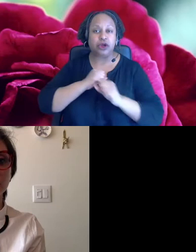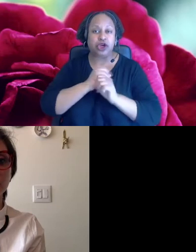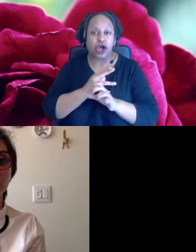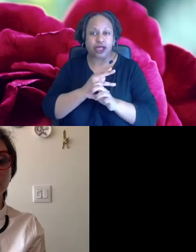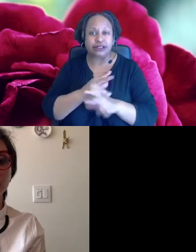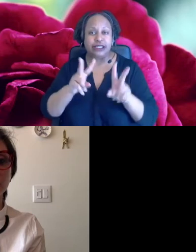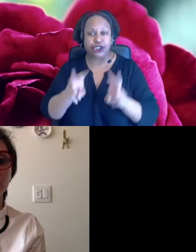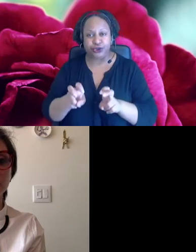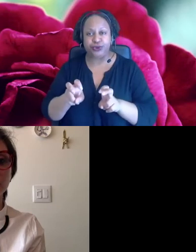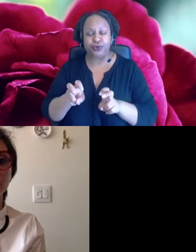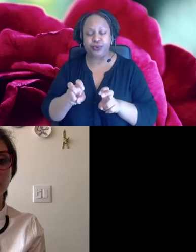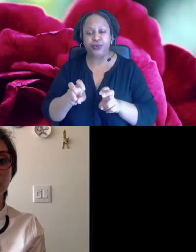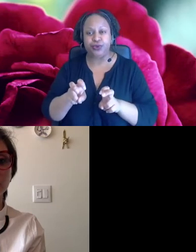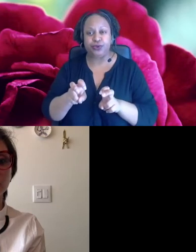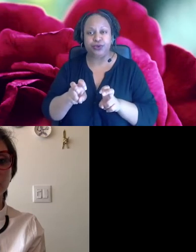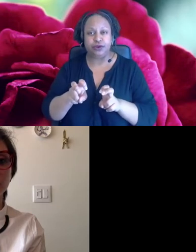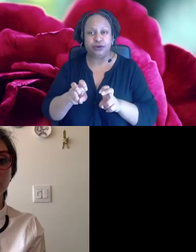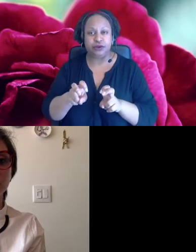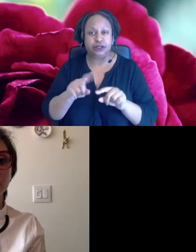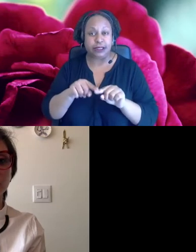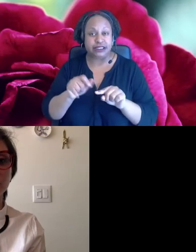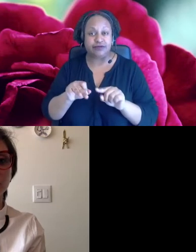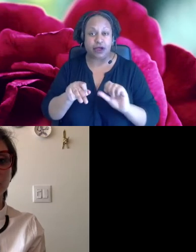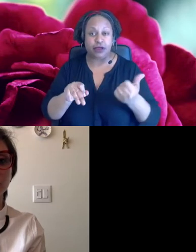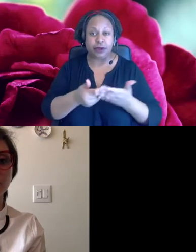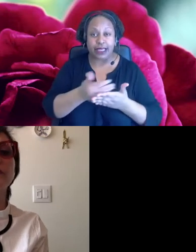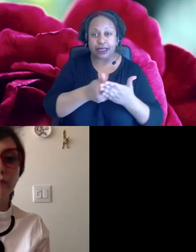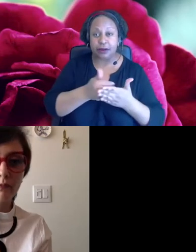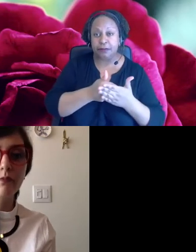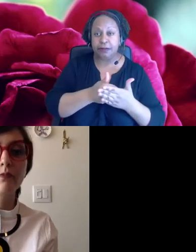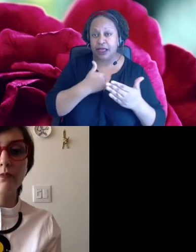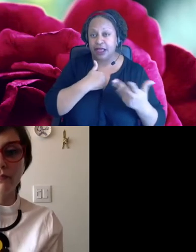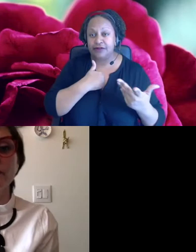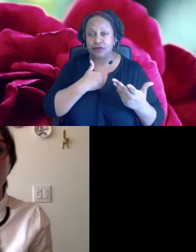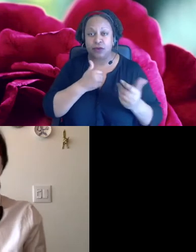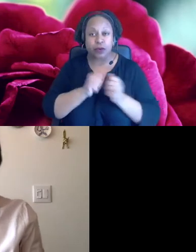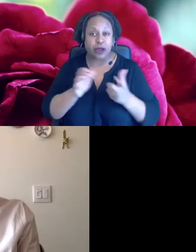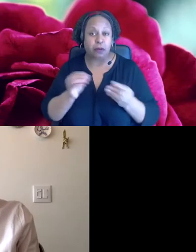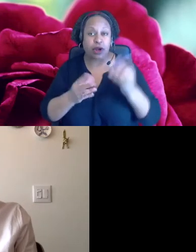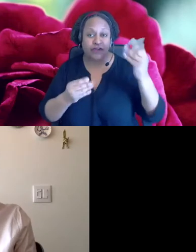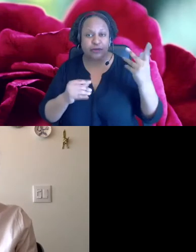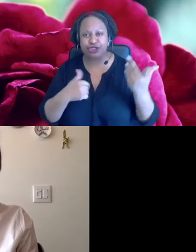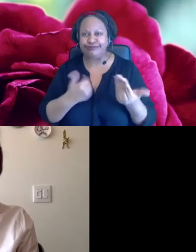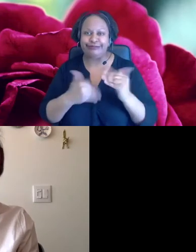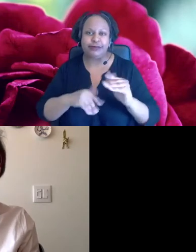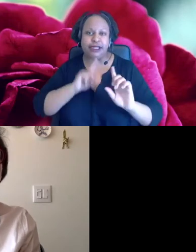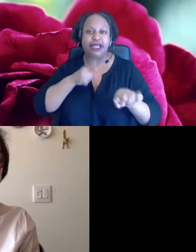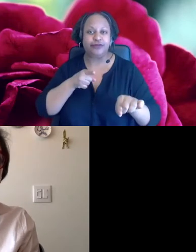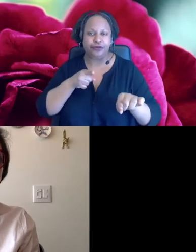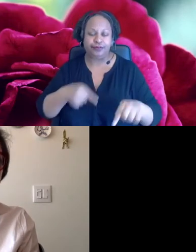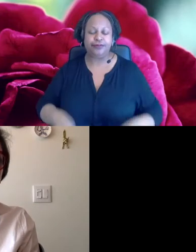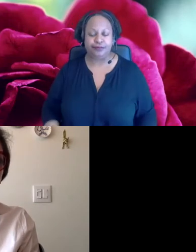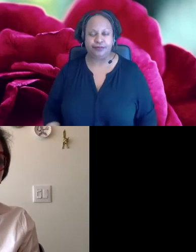taxpayer depending on other sources of income. So without any more information, I can't give